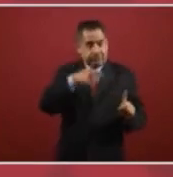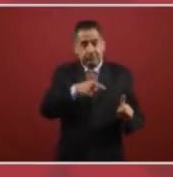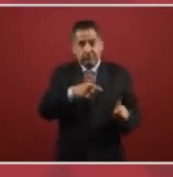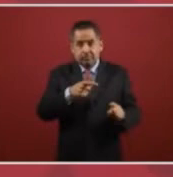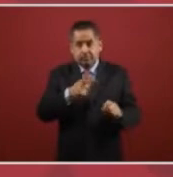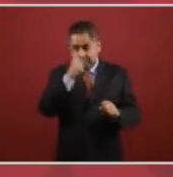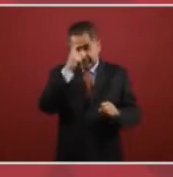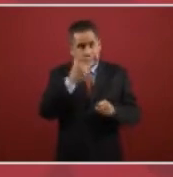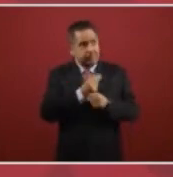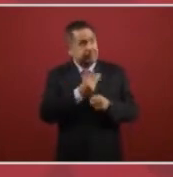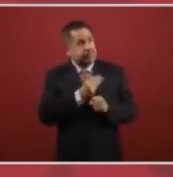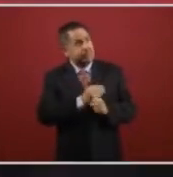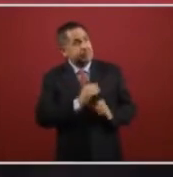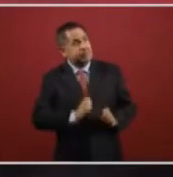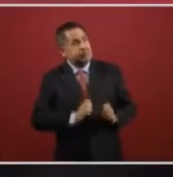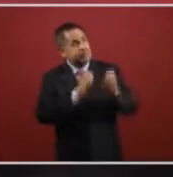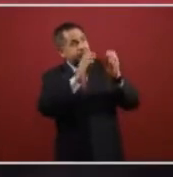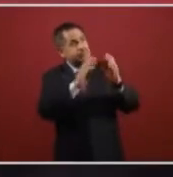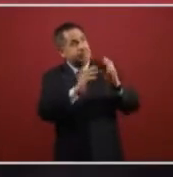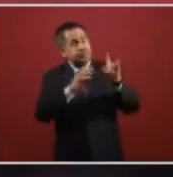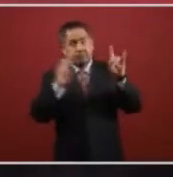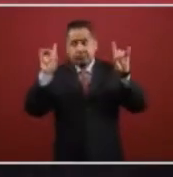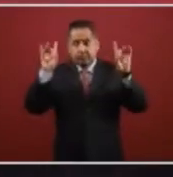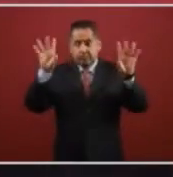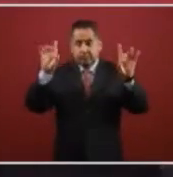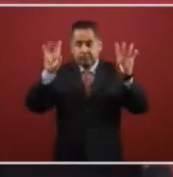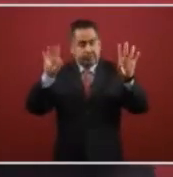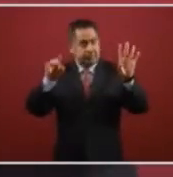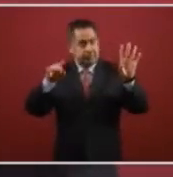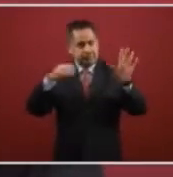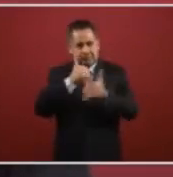placed by Porfirio Diaz,